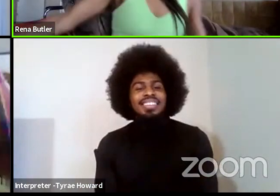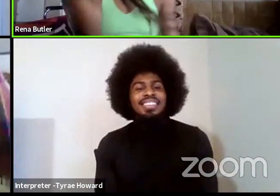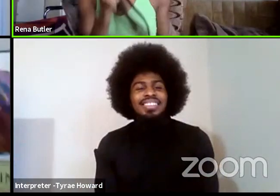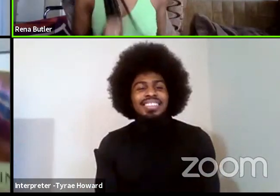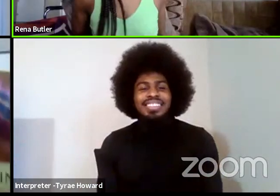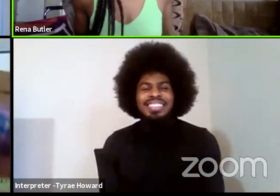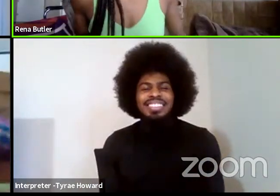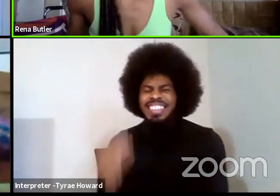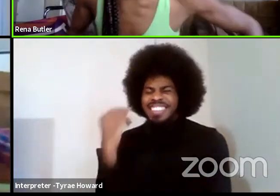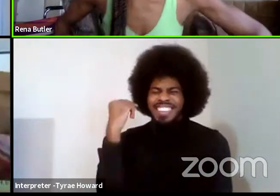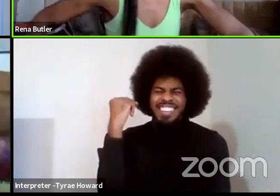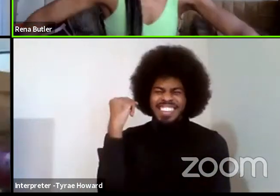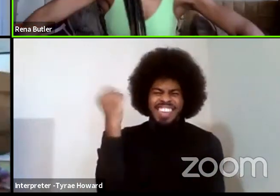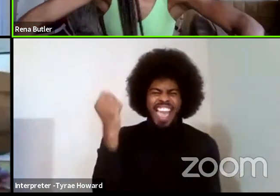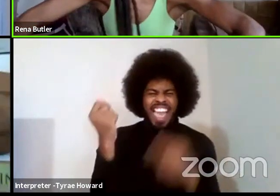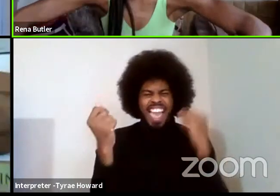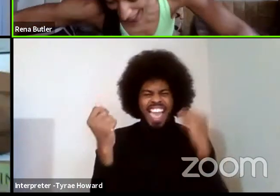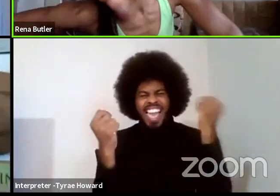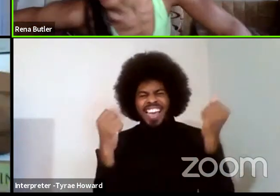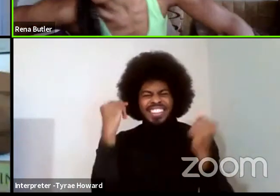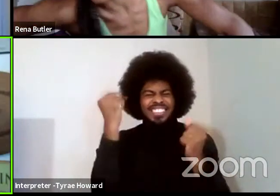Yes, honey, all from the pelvis.